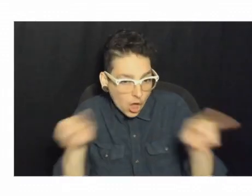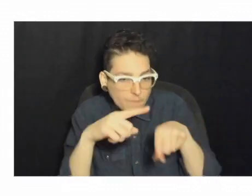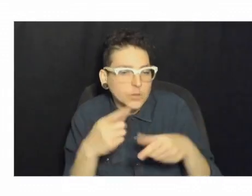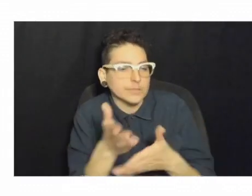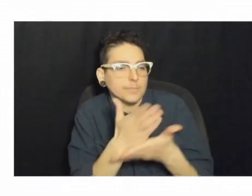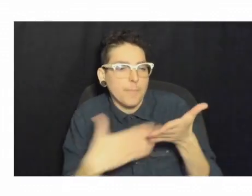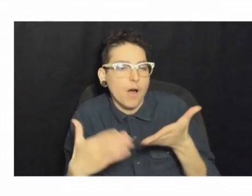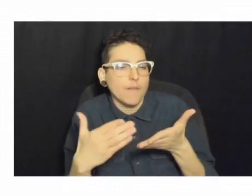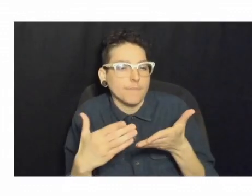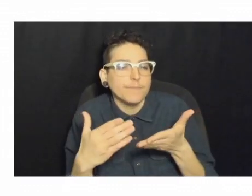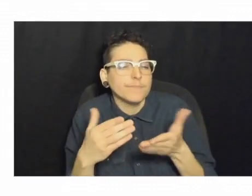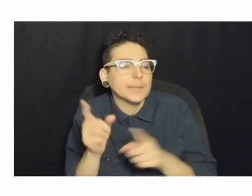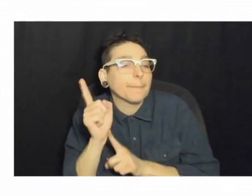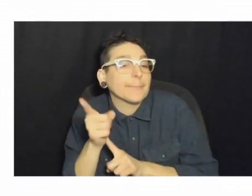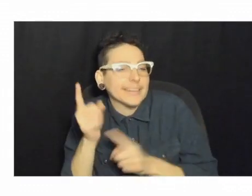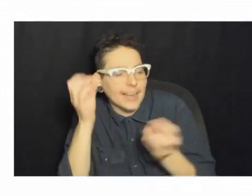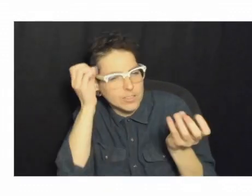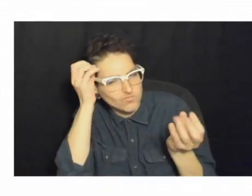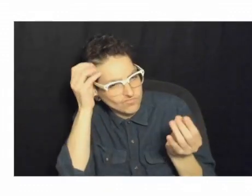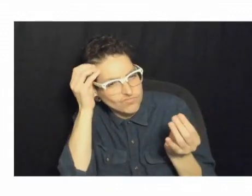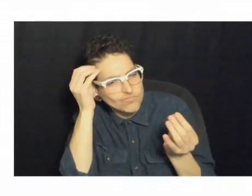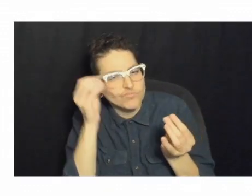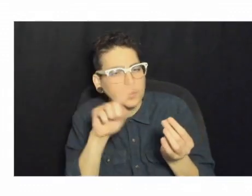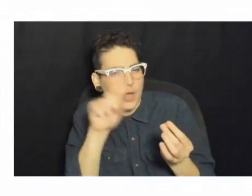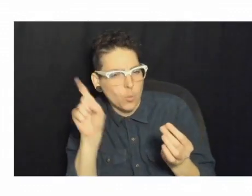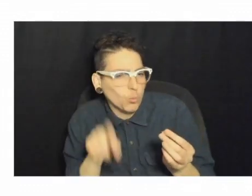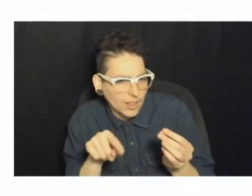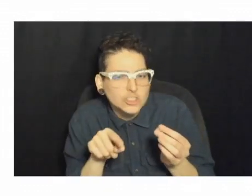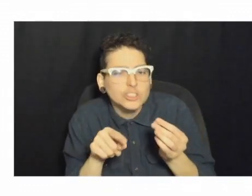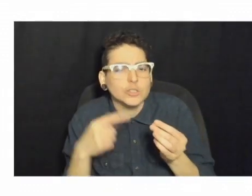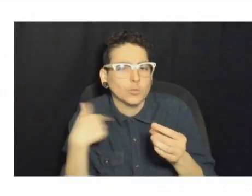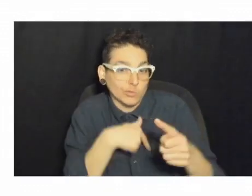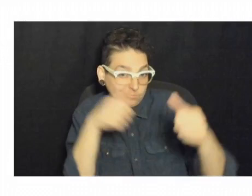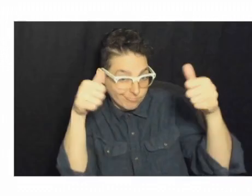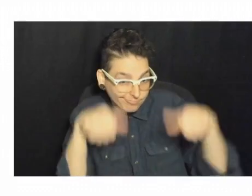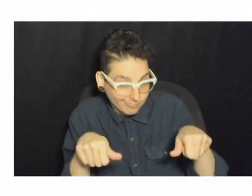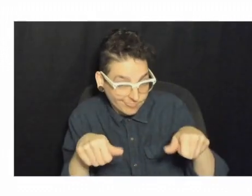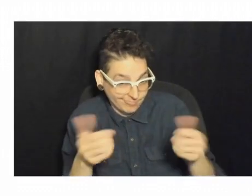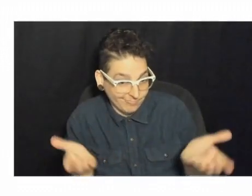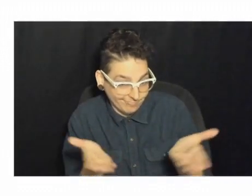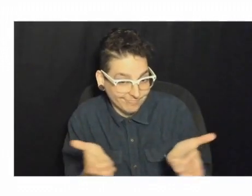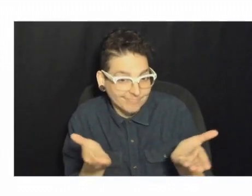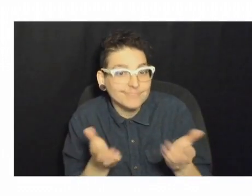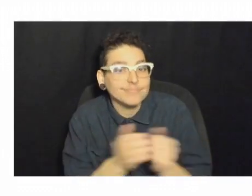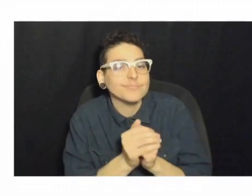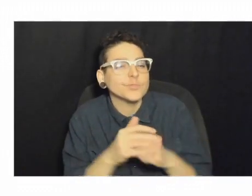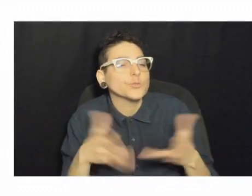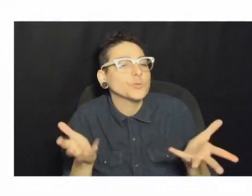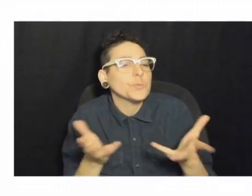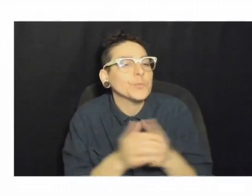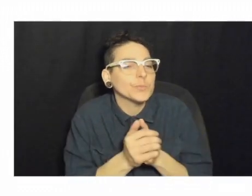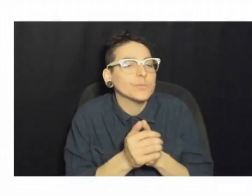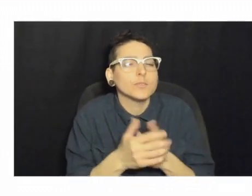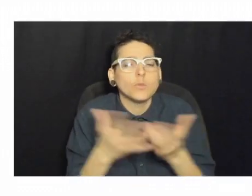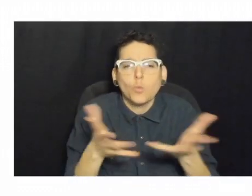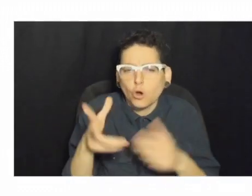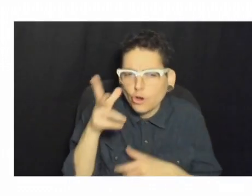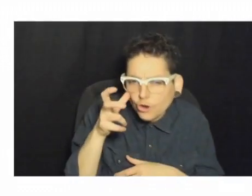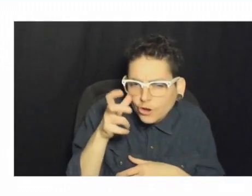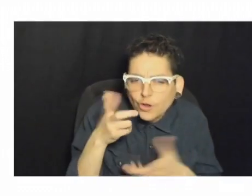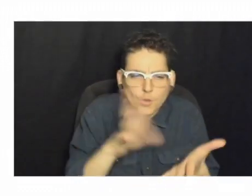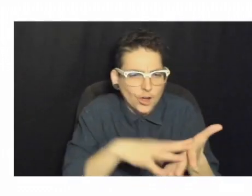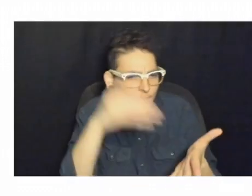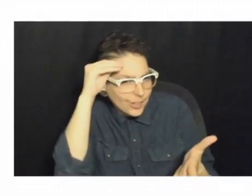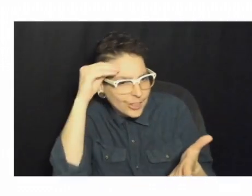posted here. So based on what you heard or learned over the course of the workshop, what actions could you take to contribute to greater